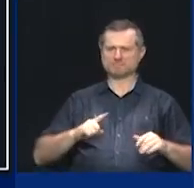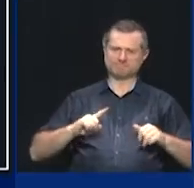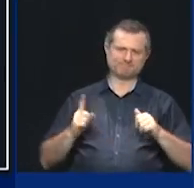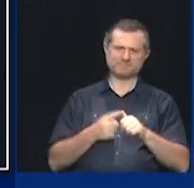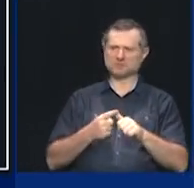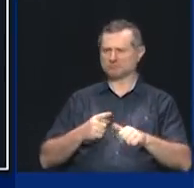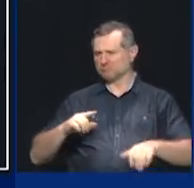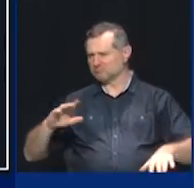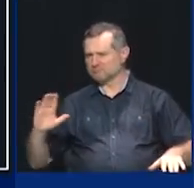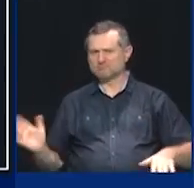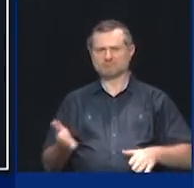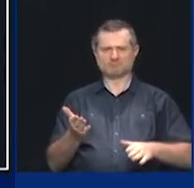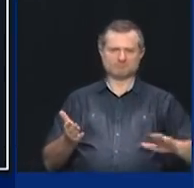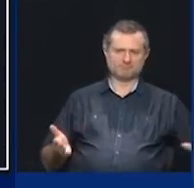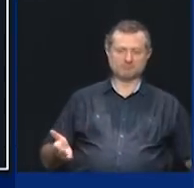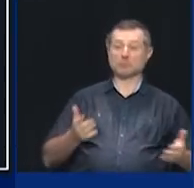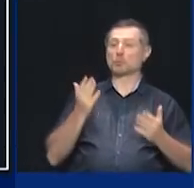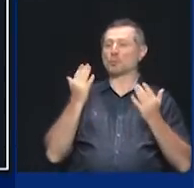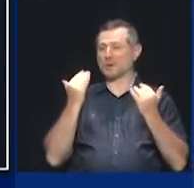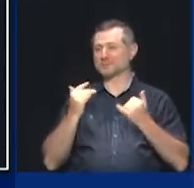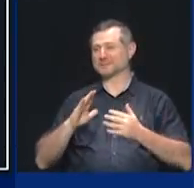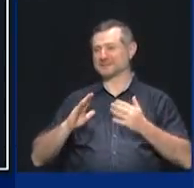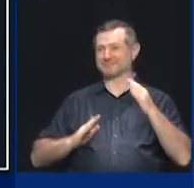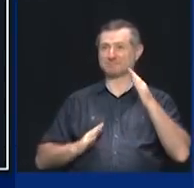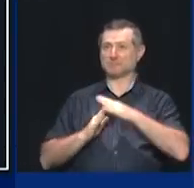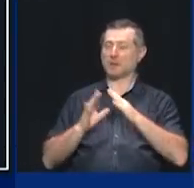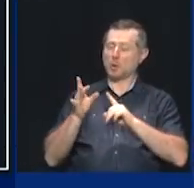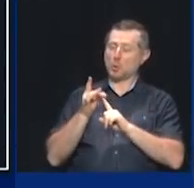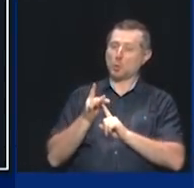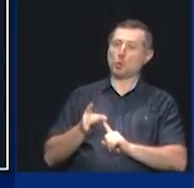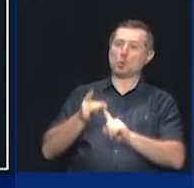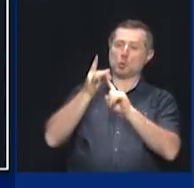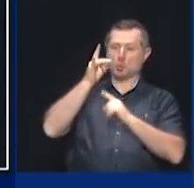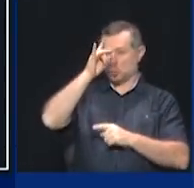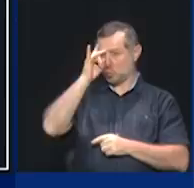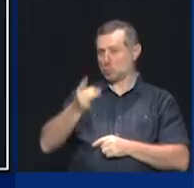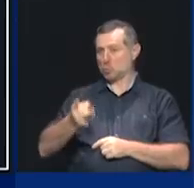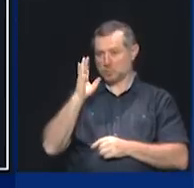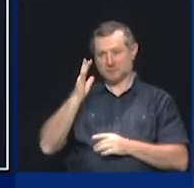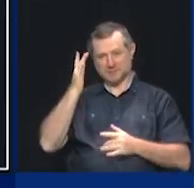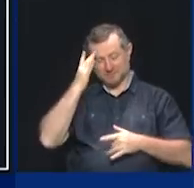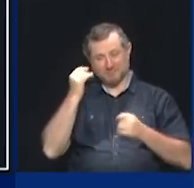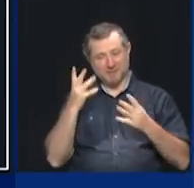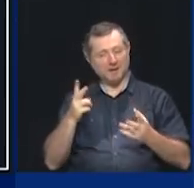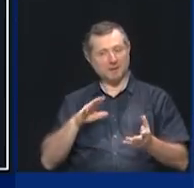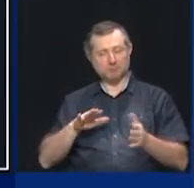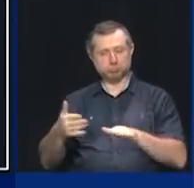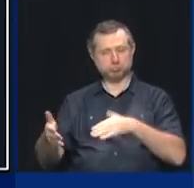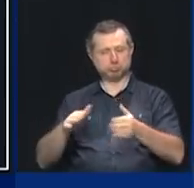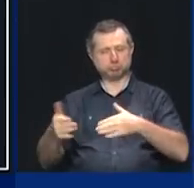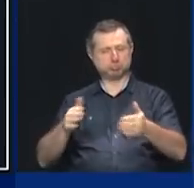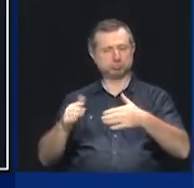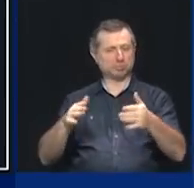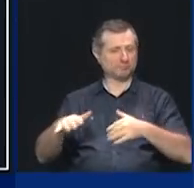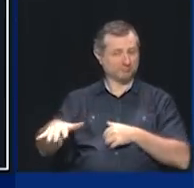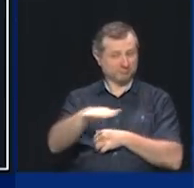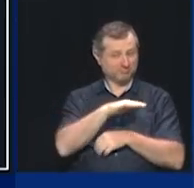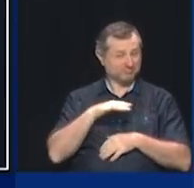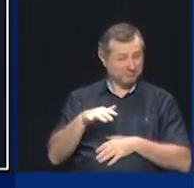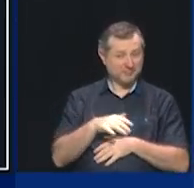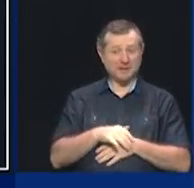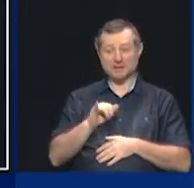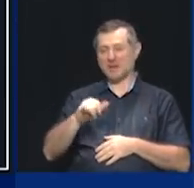most infected in the nation and they paid the highest price. And that voice echoed around